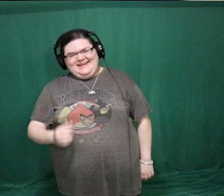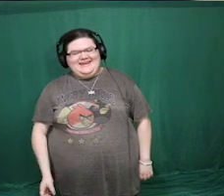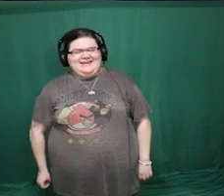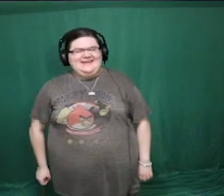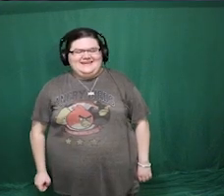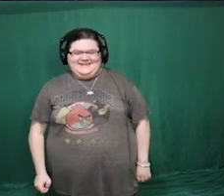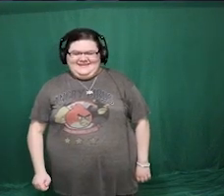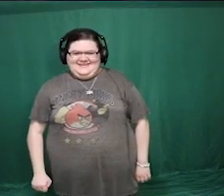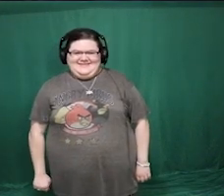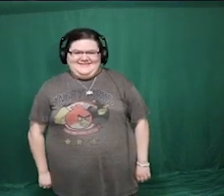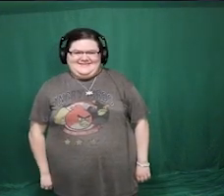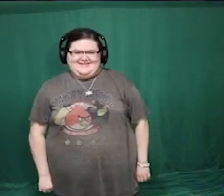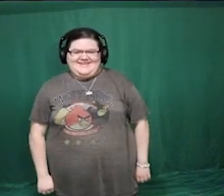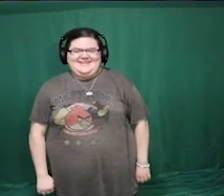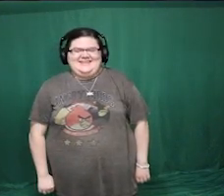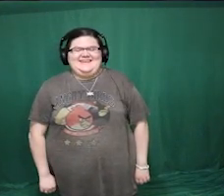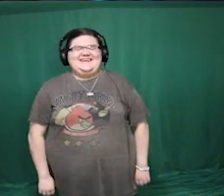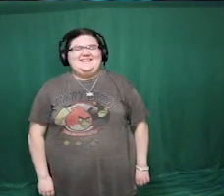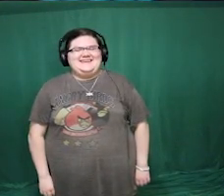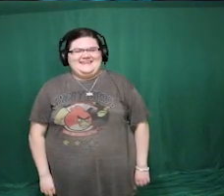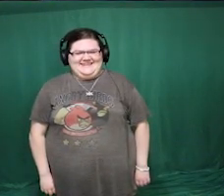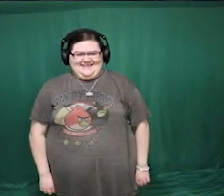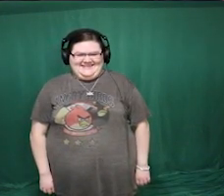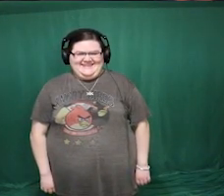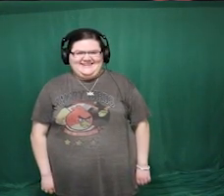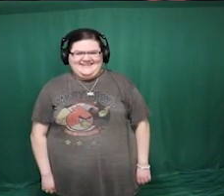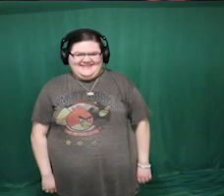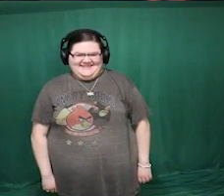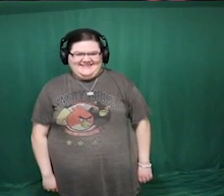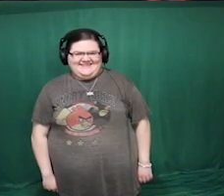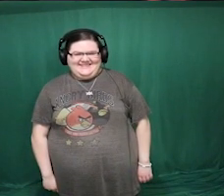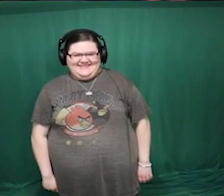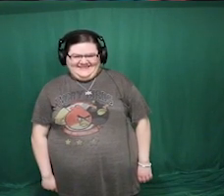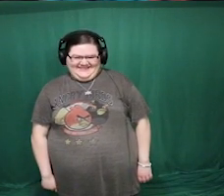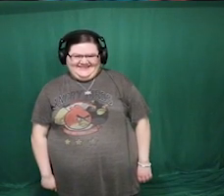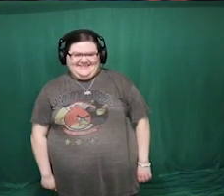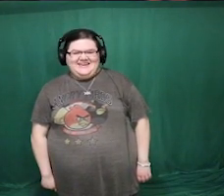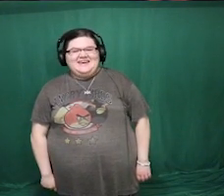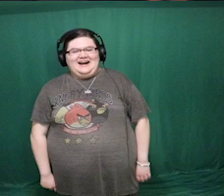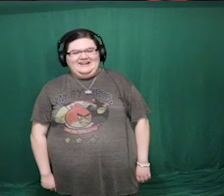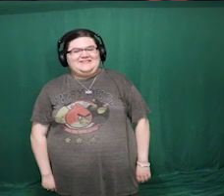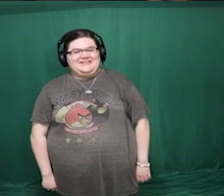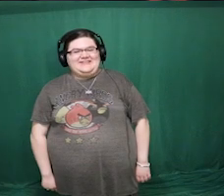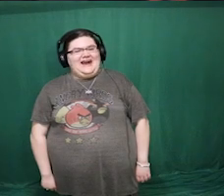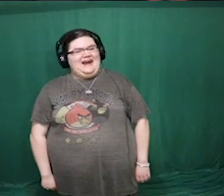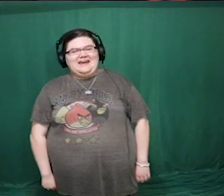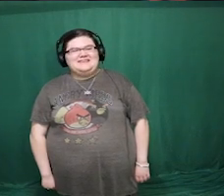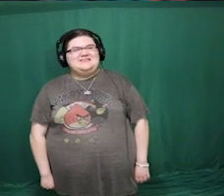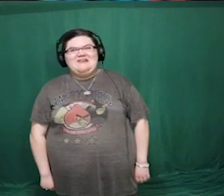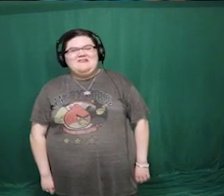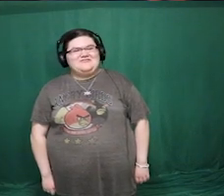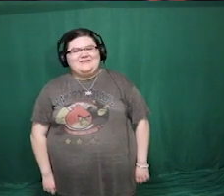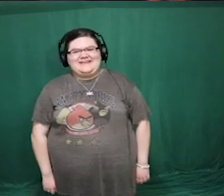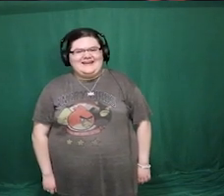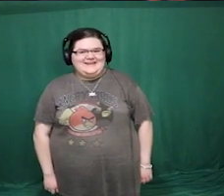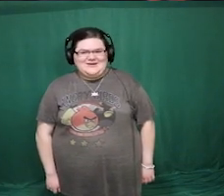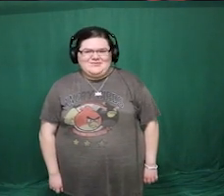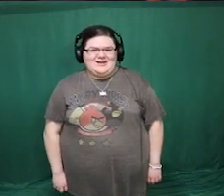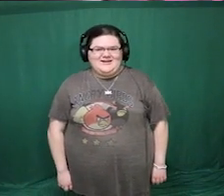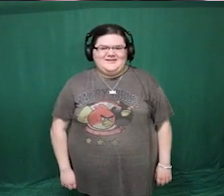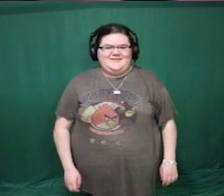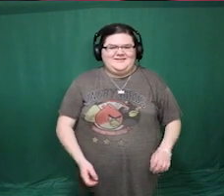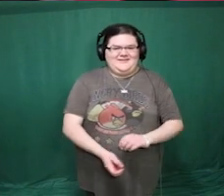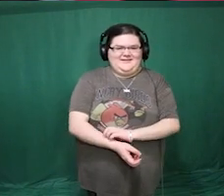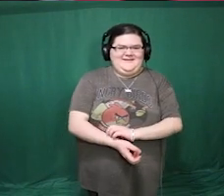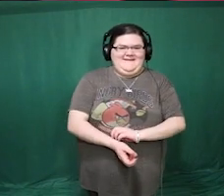dumb question. Piss off. That was the last thing I expected to be, I can't lie. Honestly, yeah, I had no freaking idea,